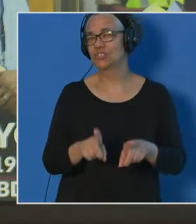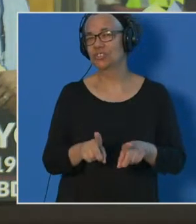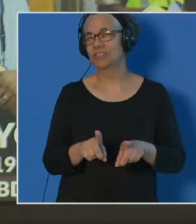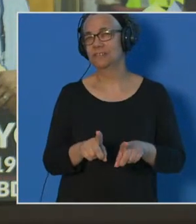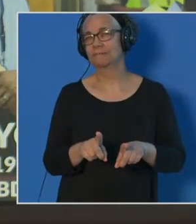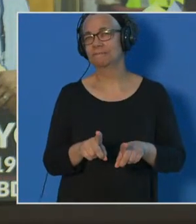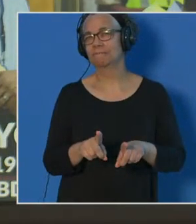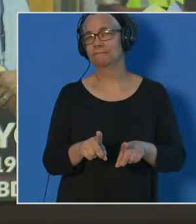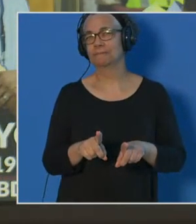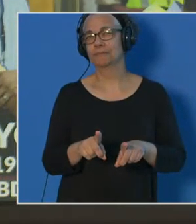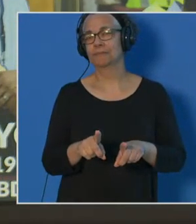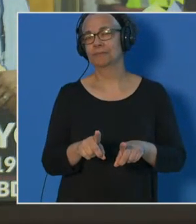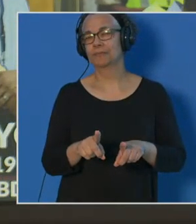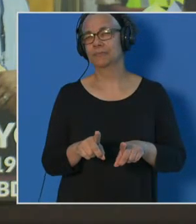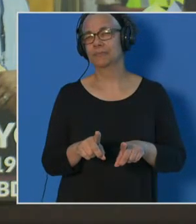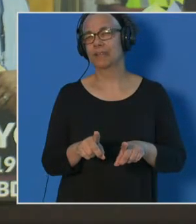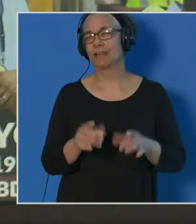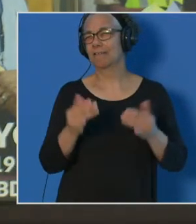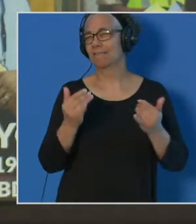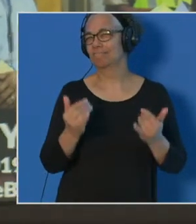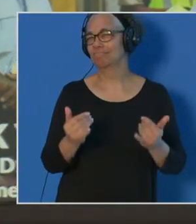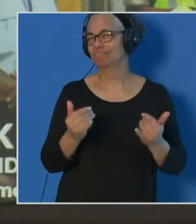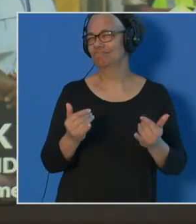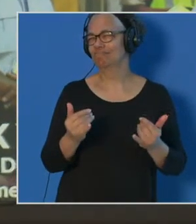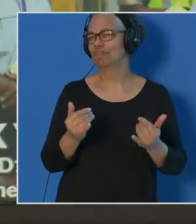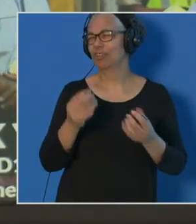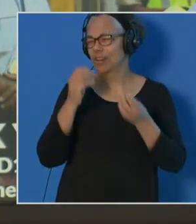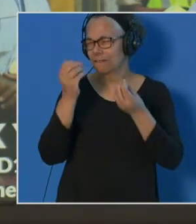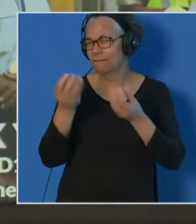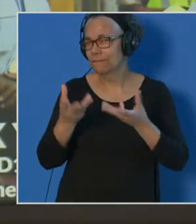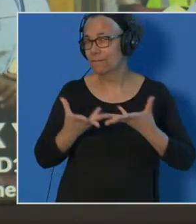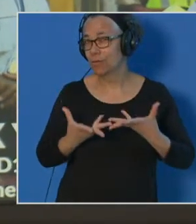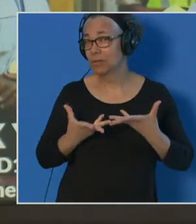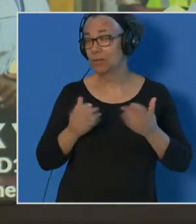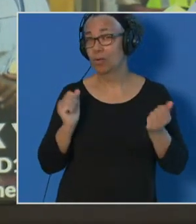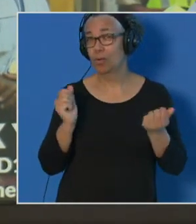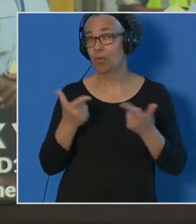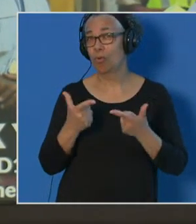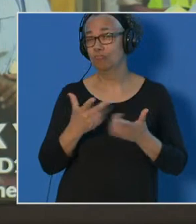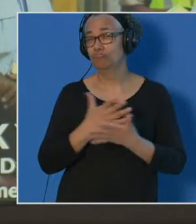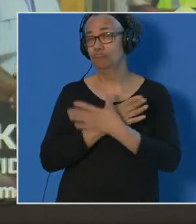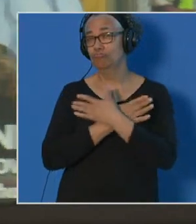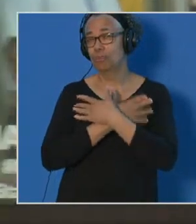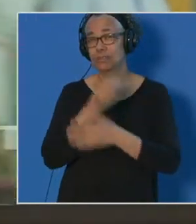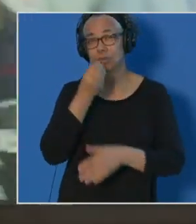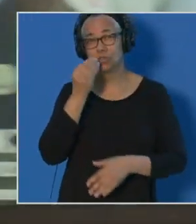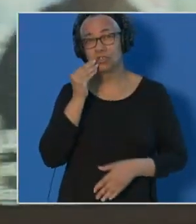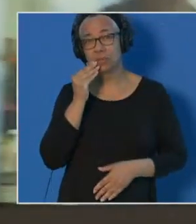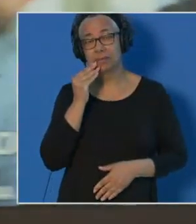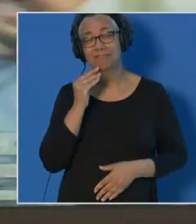had, at this point, are you able to tell us if all the rest homes have been retested?